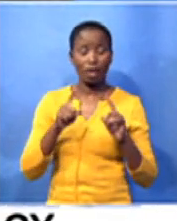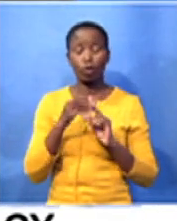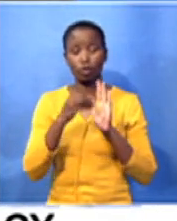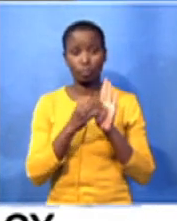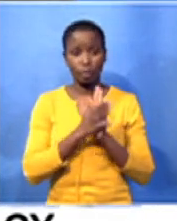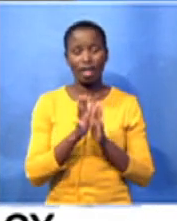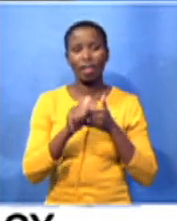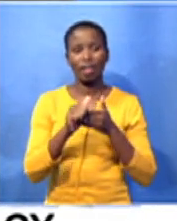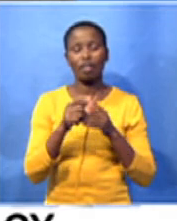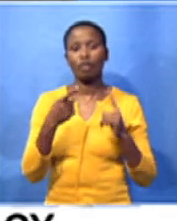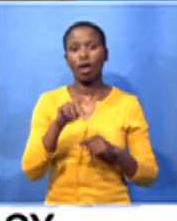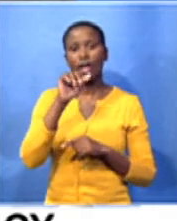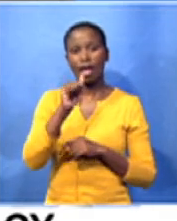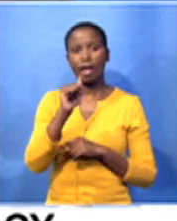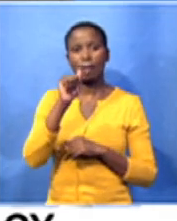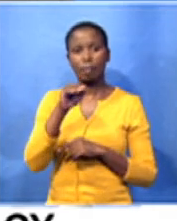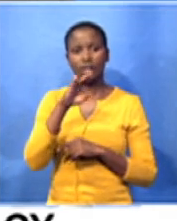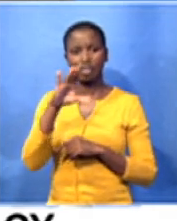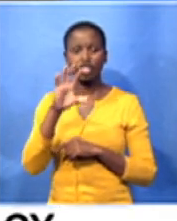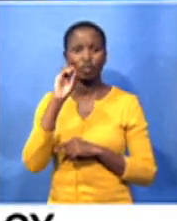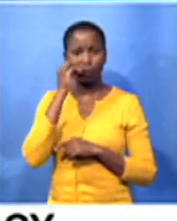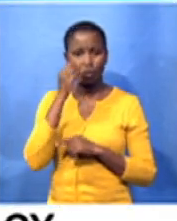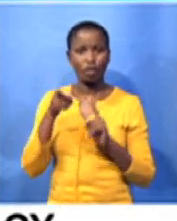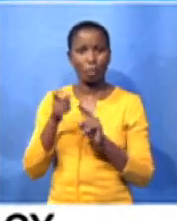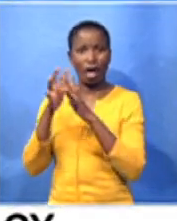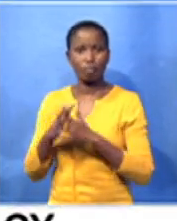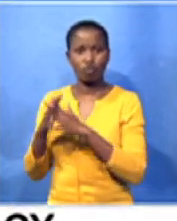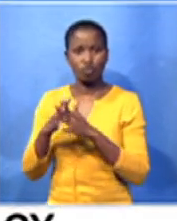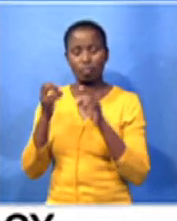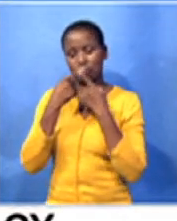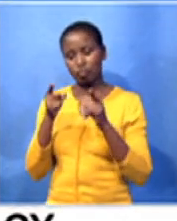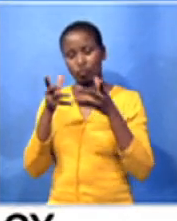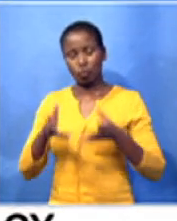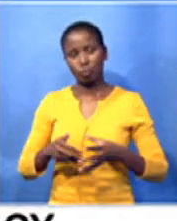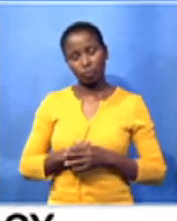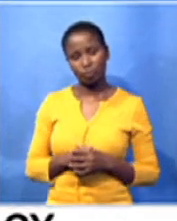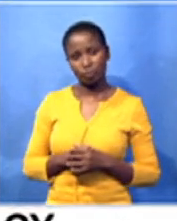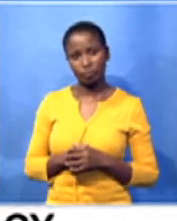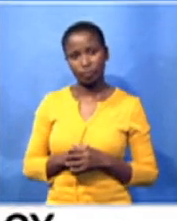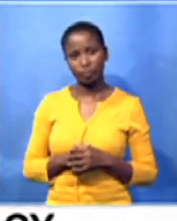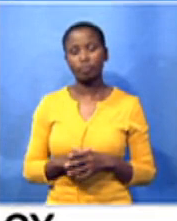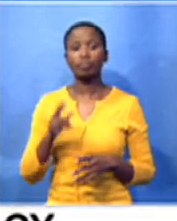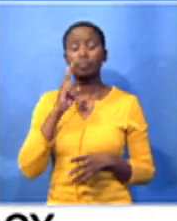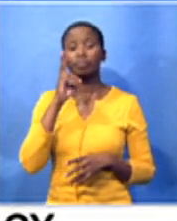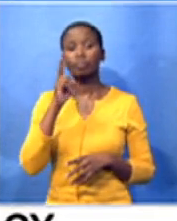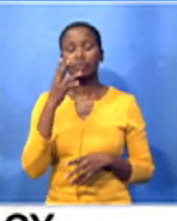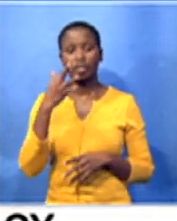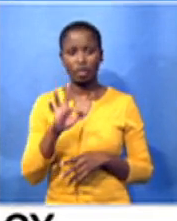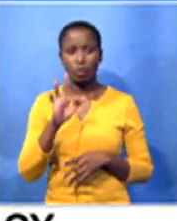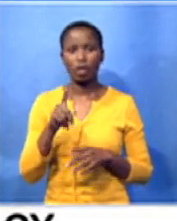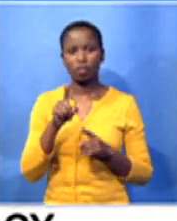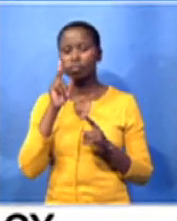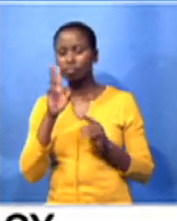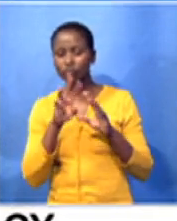on ABC News' Good Morning America. The Data and Safety Monitoring Board, when they saw that press release, they got